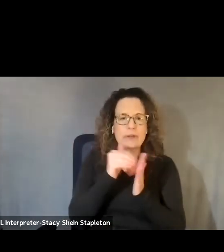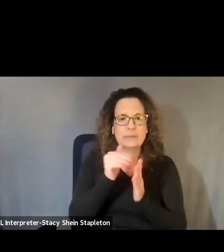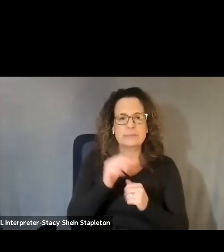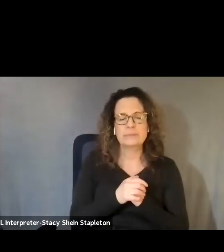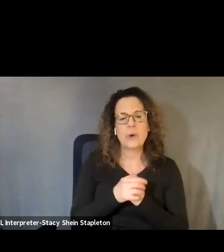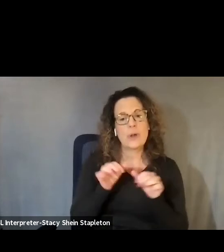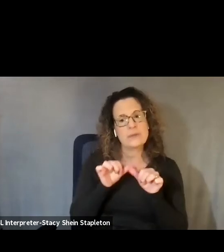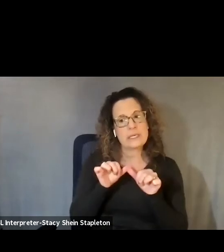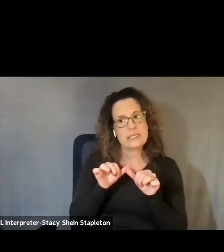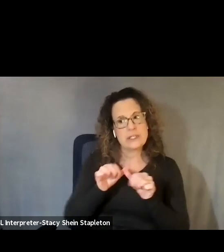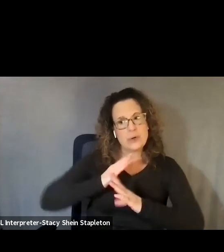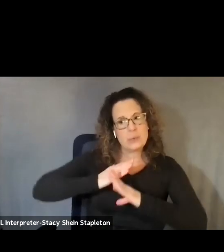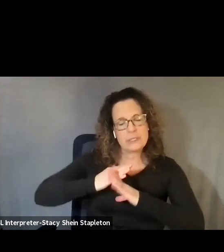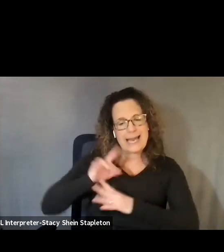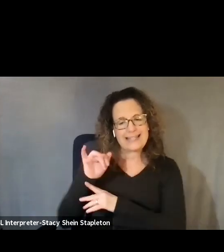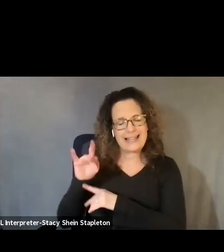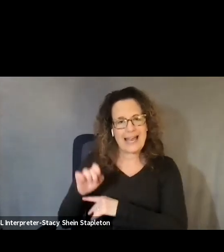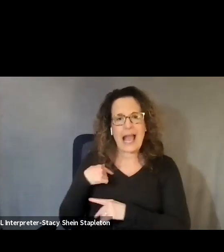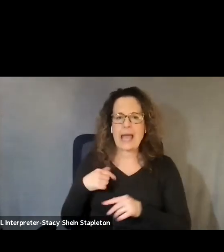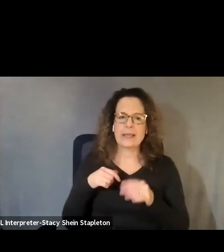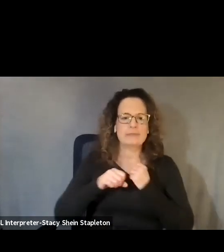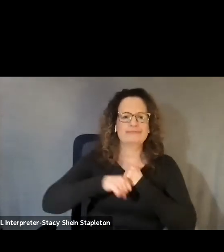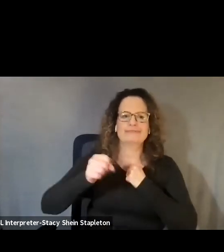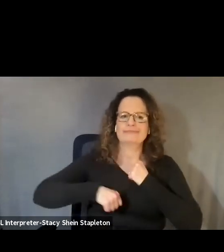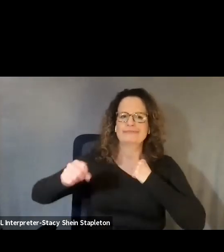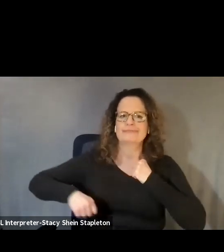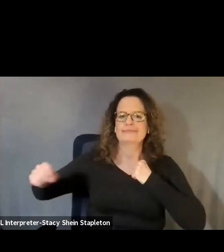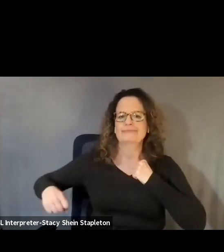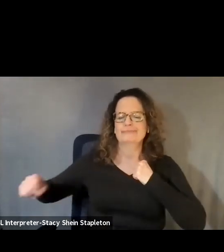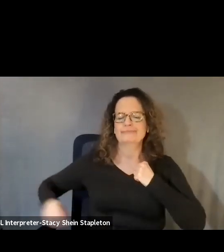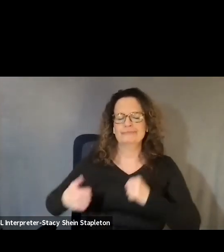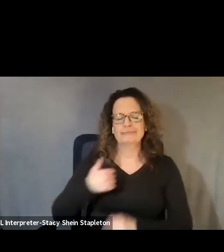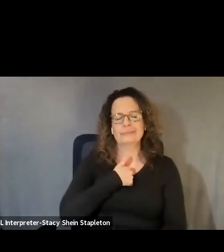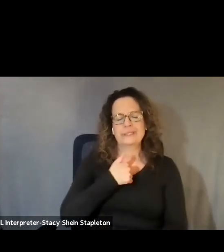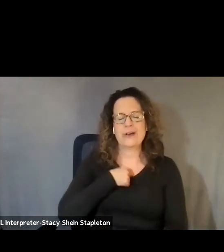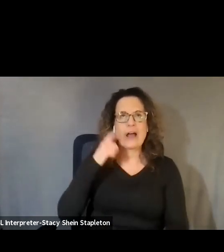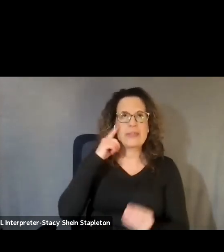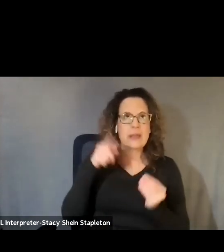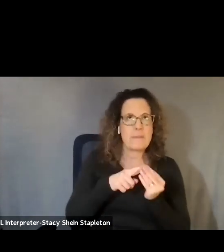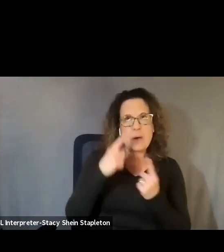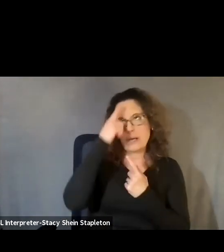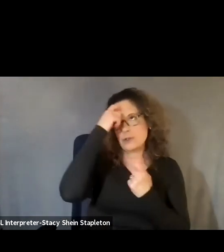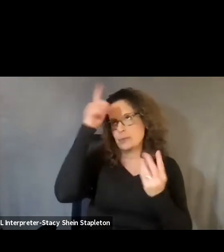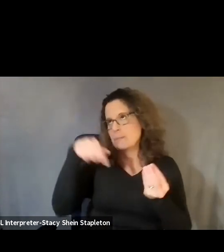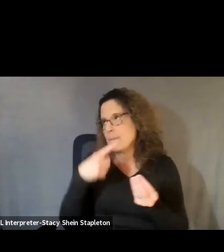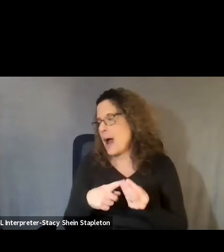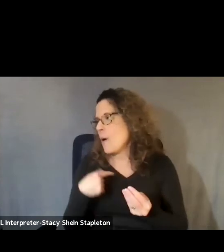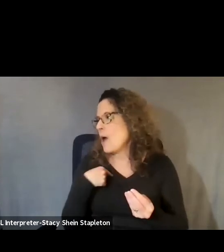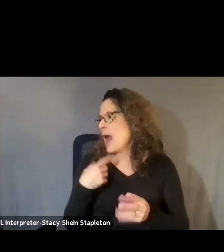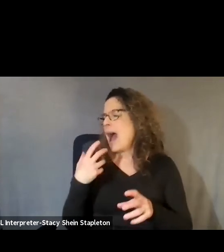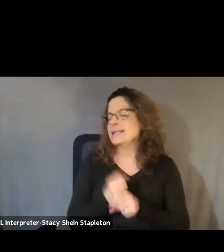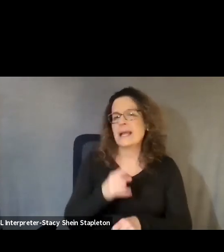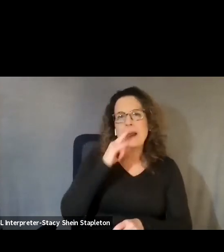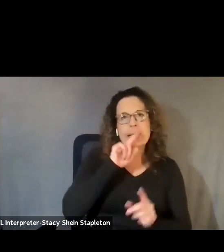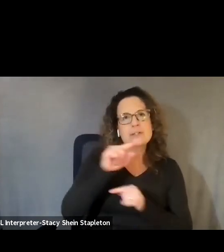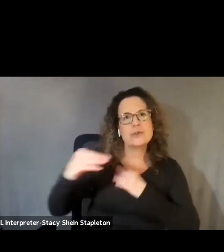up. I could keep talking and talking and talking about the Great Lakes. I think about them, I dream about them. I take my kids to